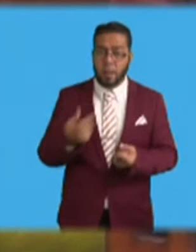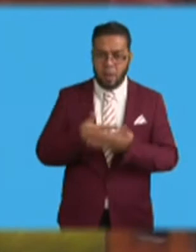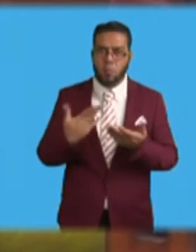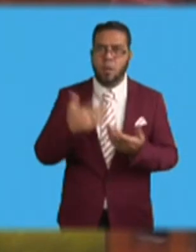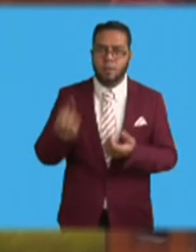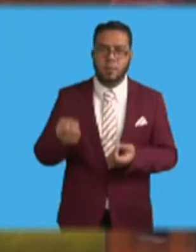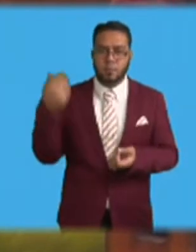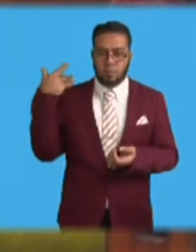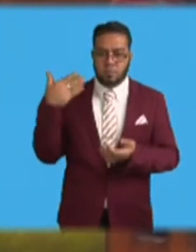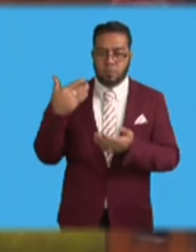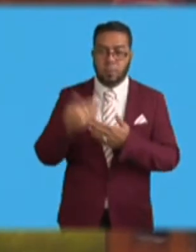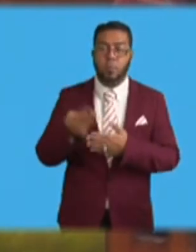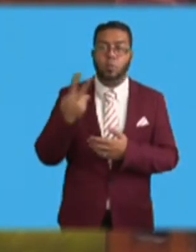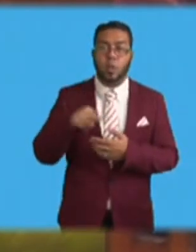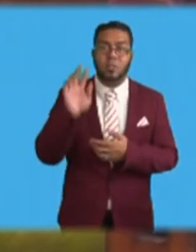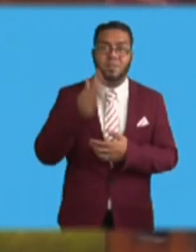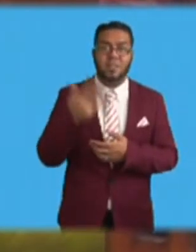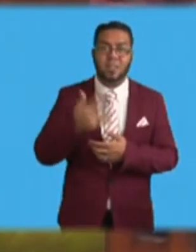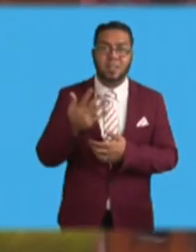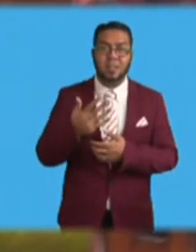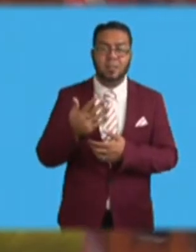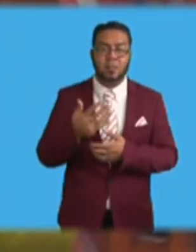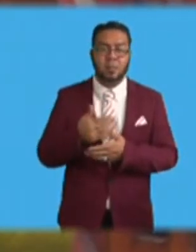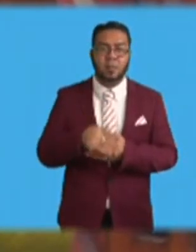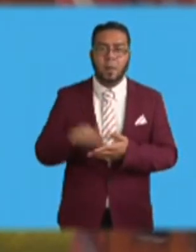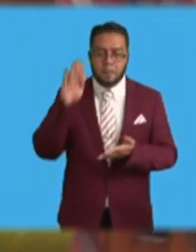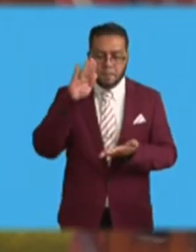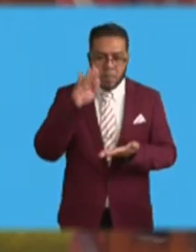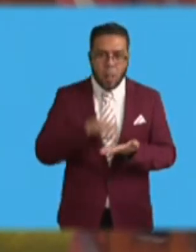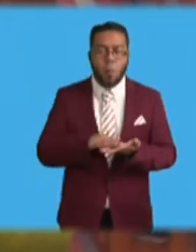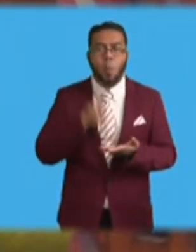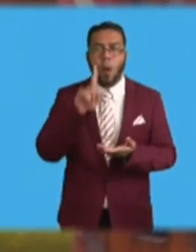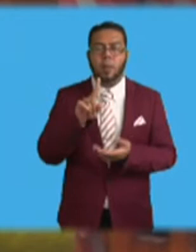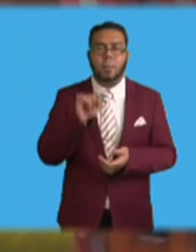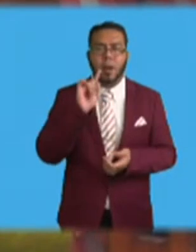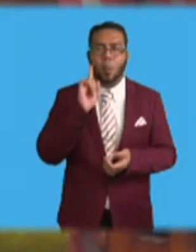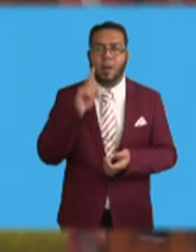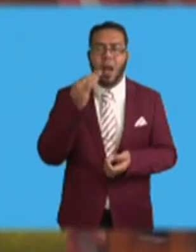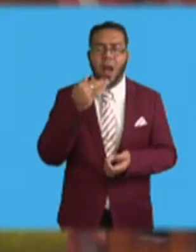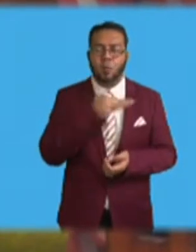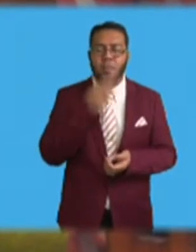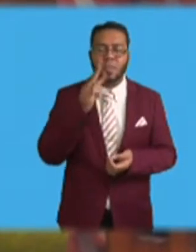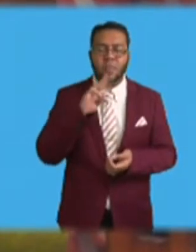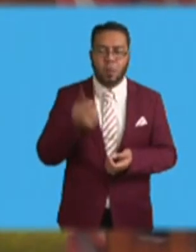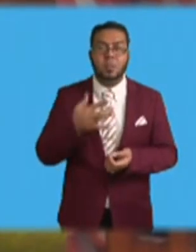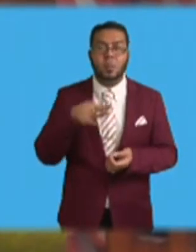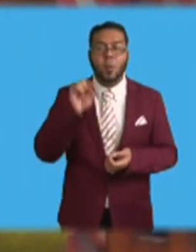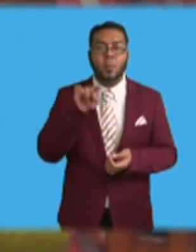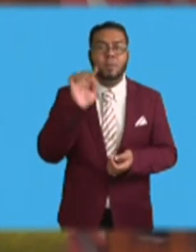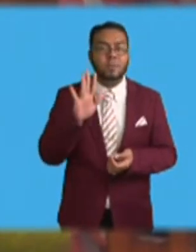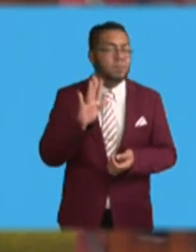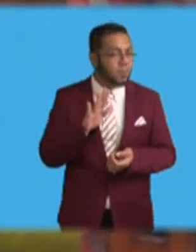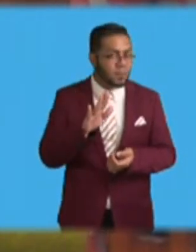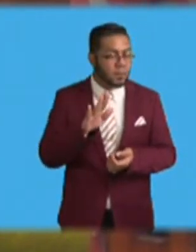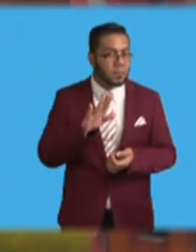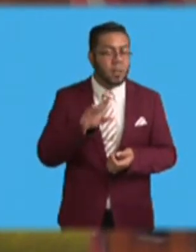2015, the annual incidence was constantly below 1 per 100,000, with a mean of 0.5 per 100,000 population. This